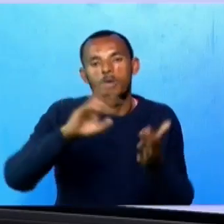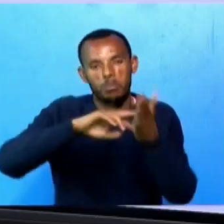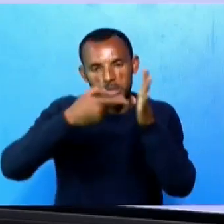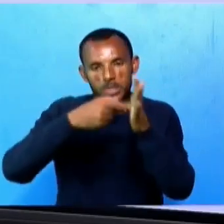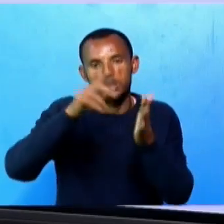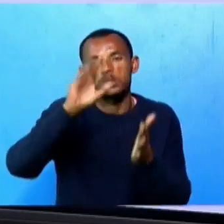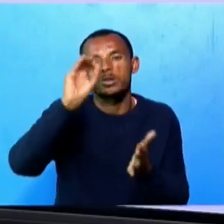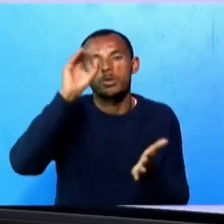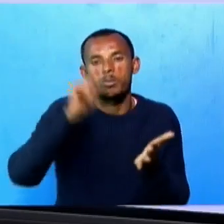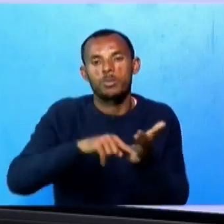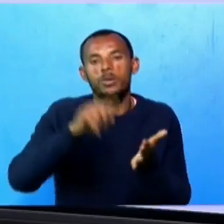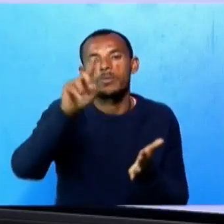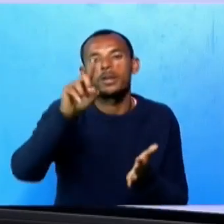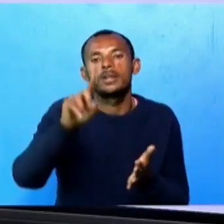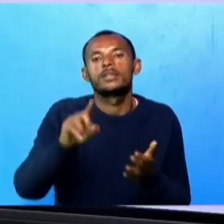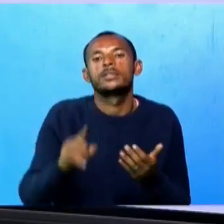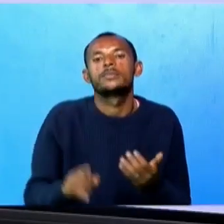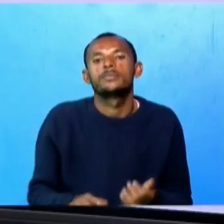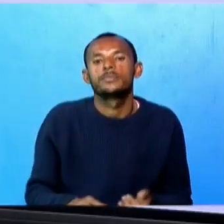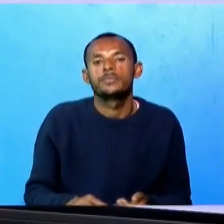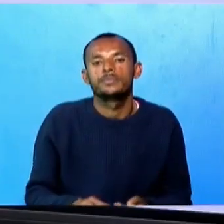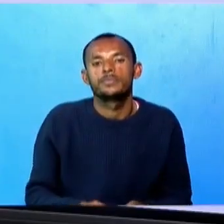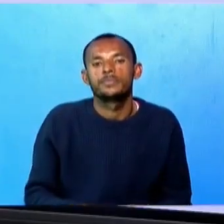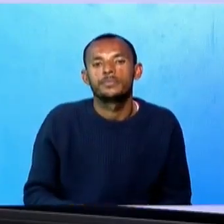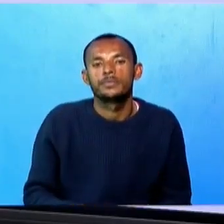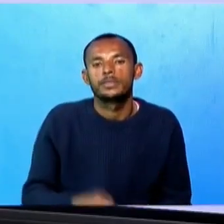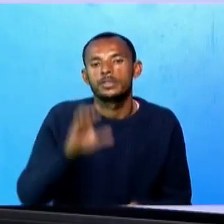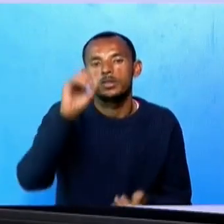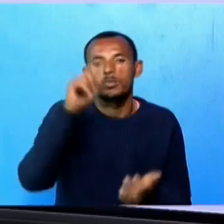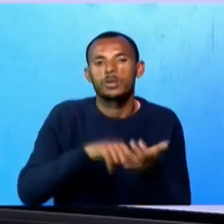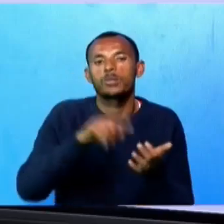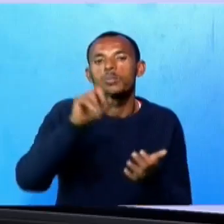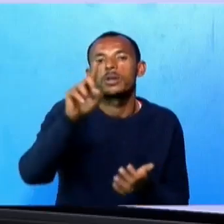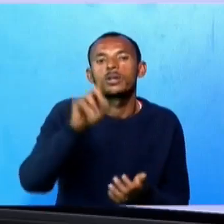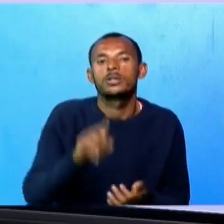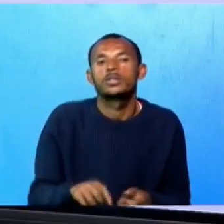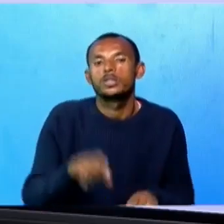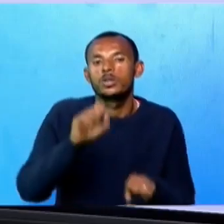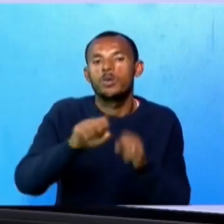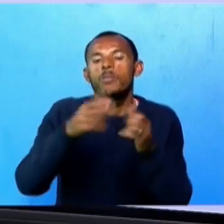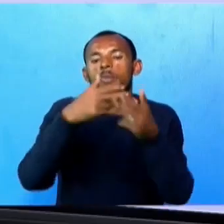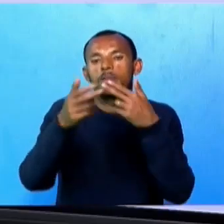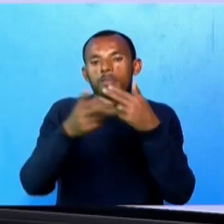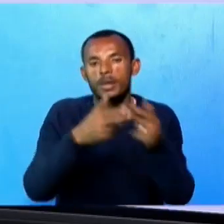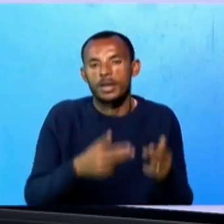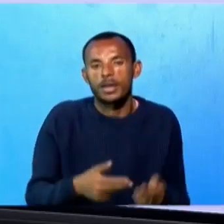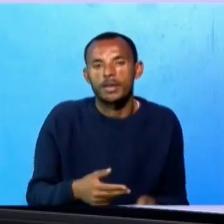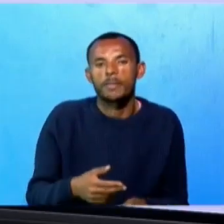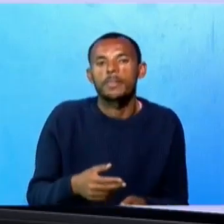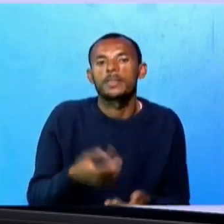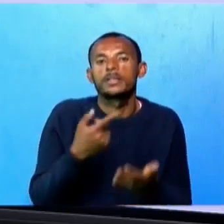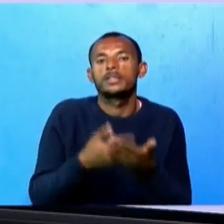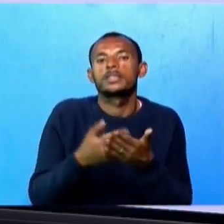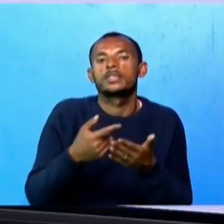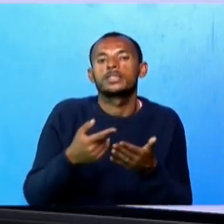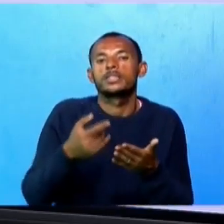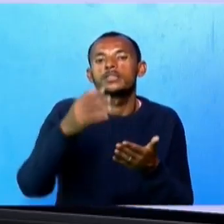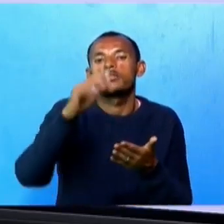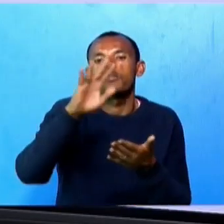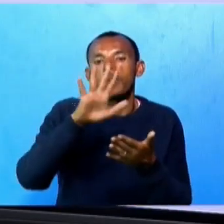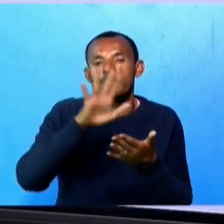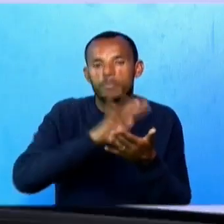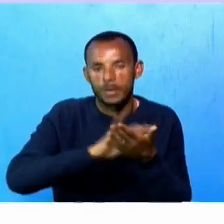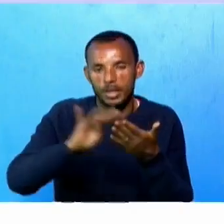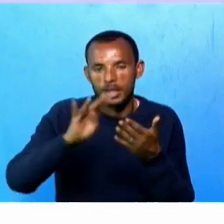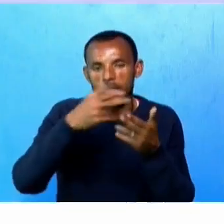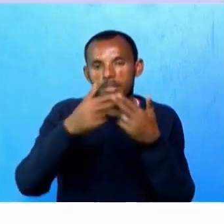The least simplified form of 10% is 0.1. So multiply this product, and when you multiply